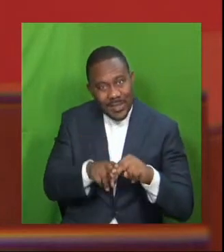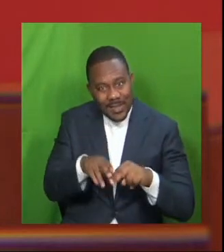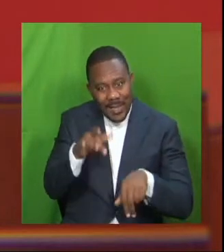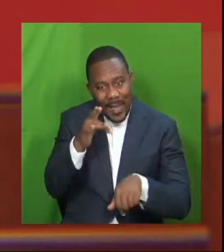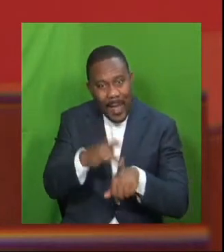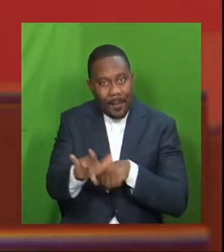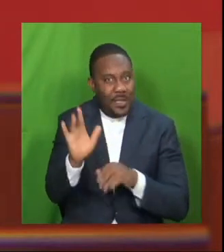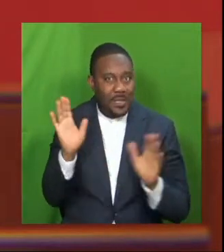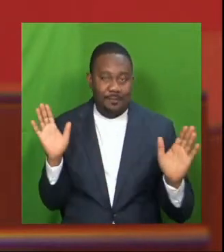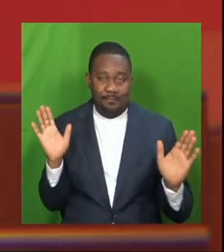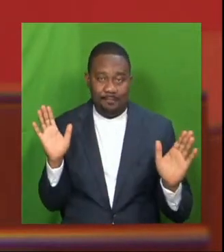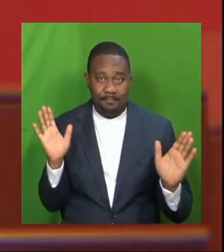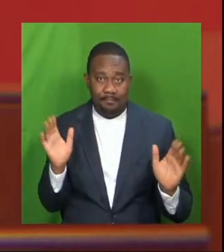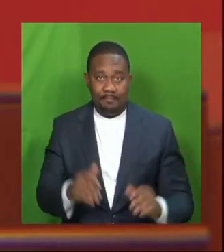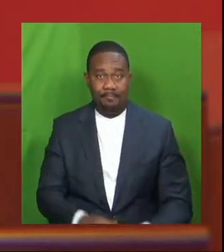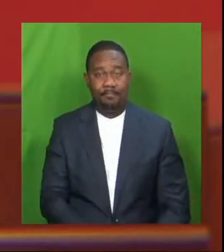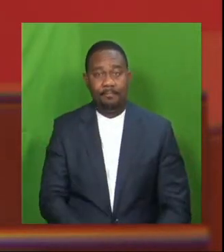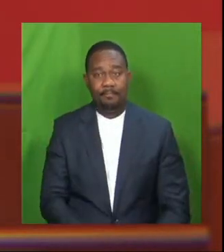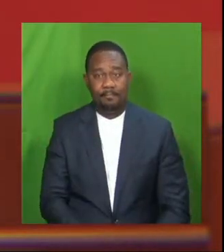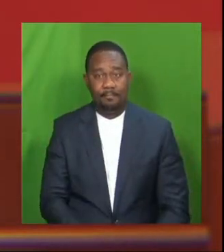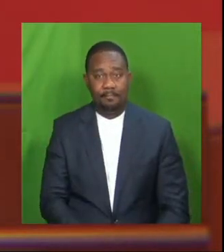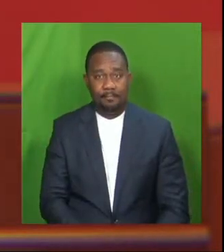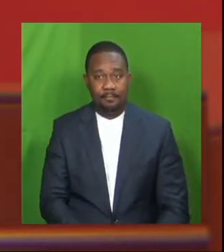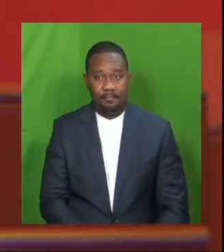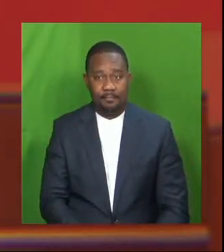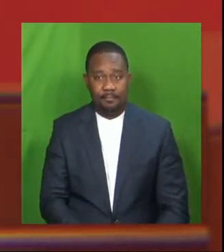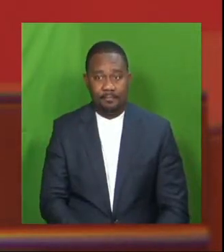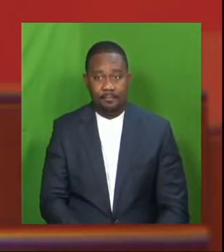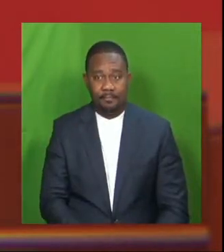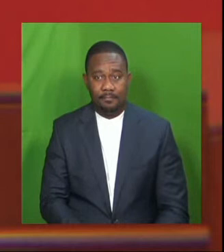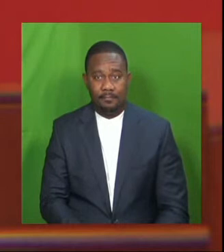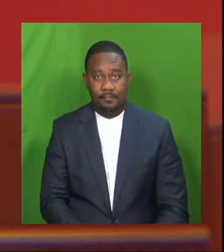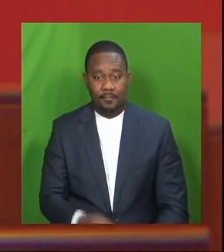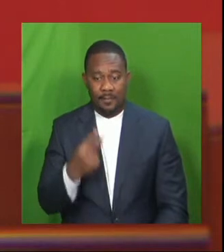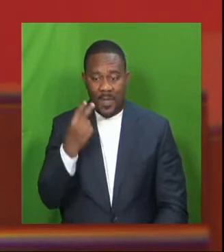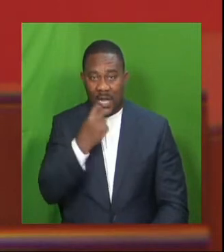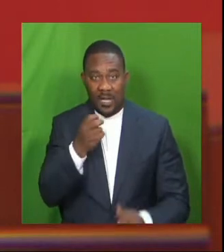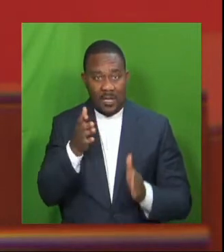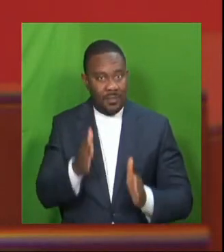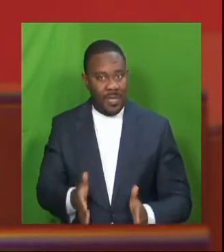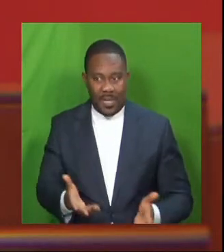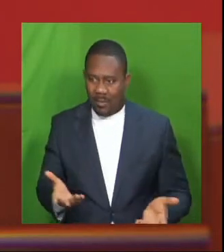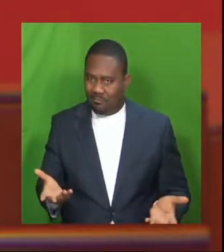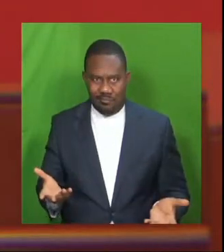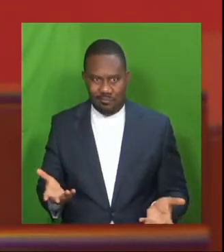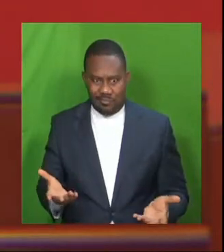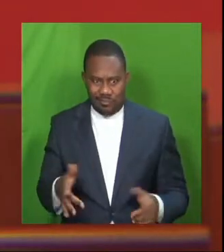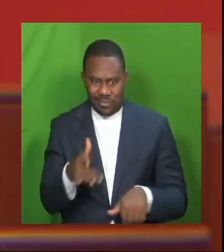The Speaker doesn't vacate his seat.